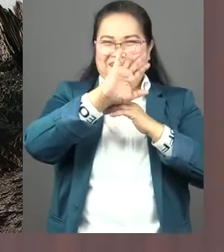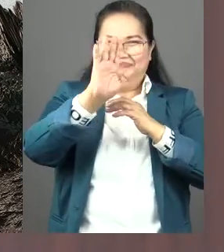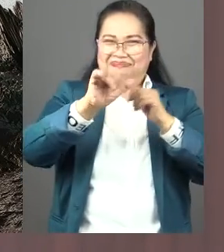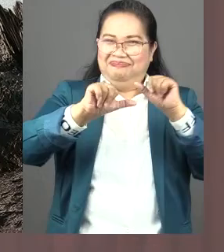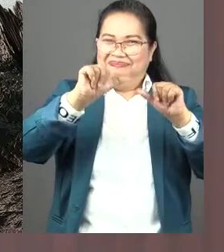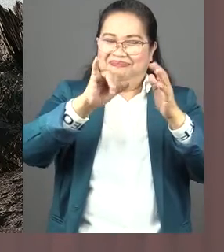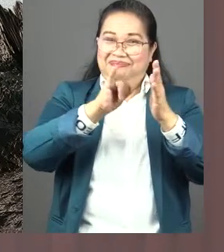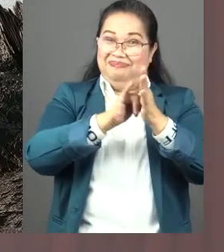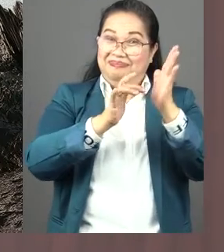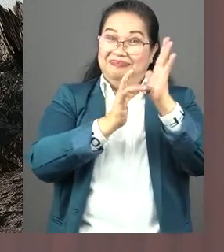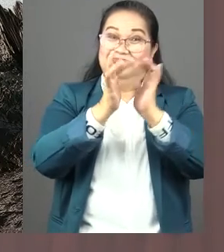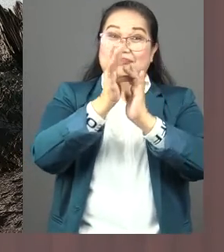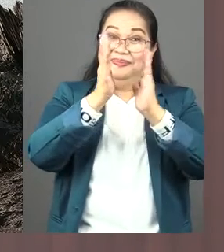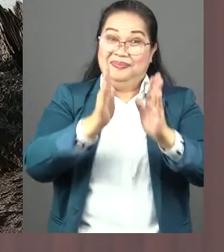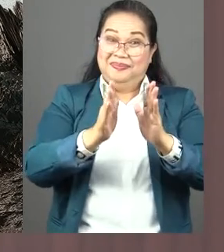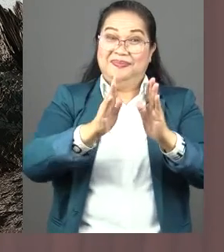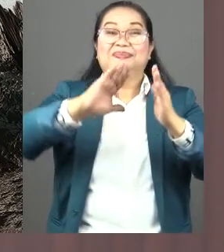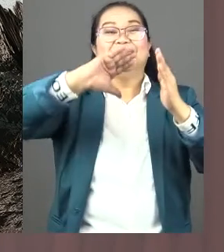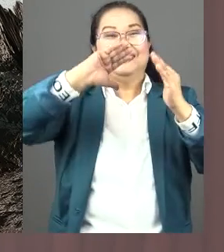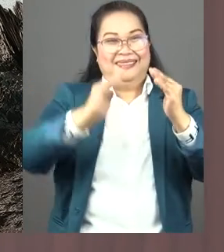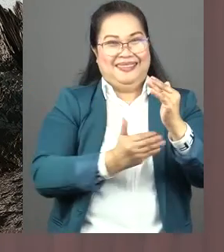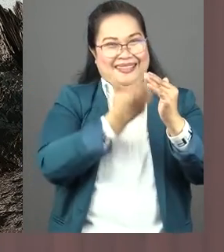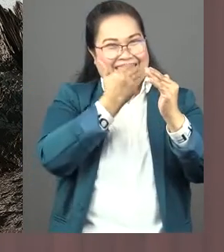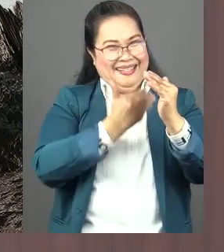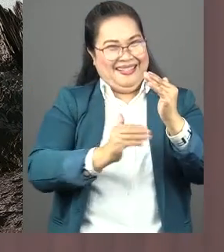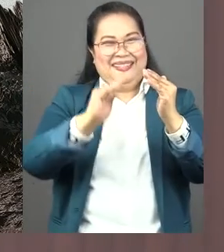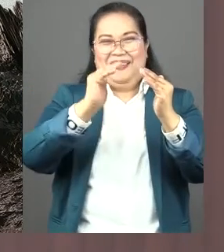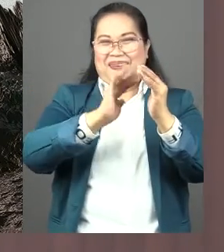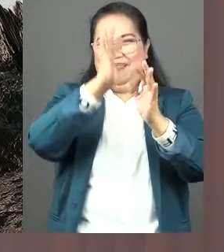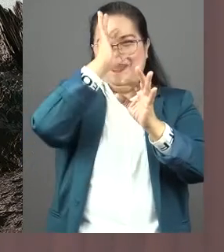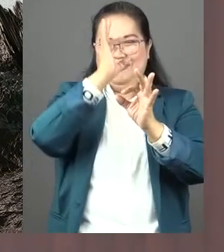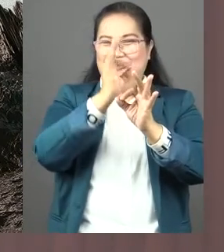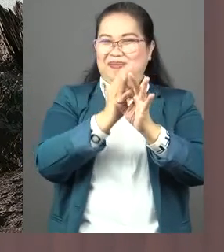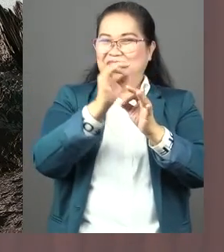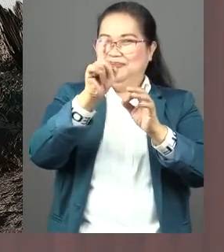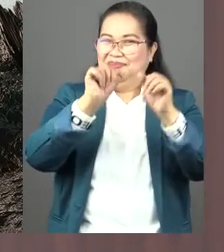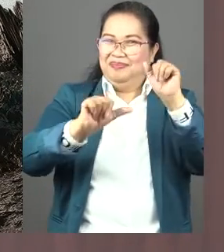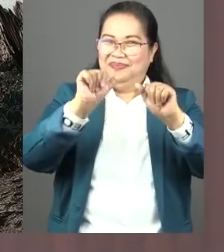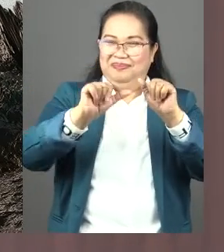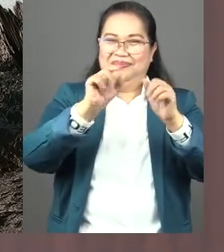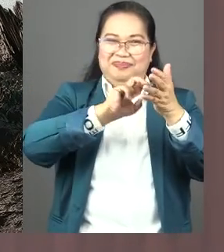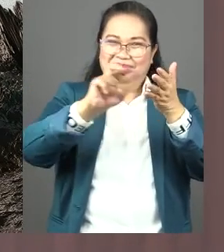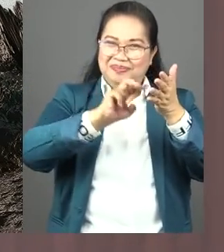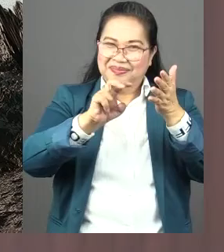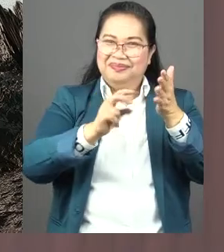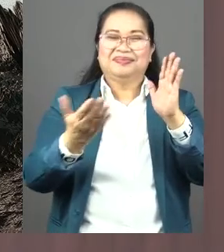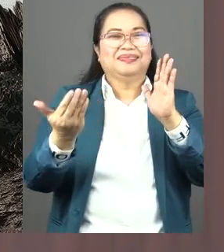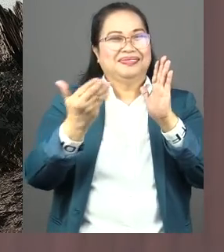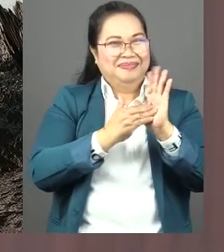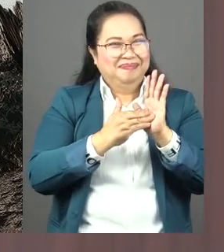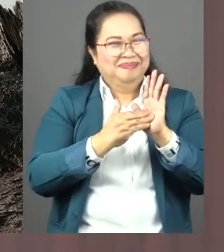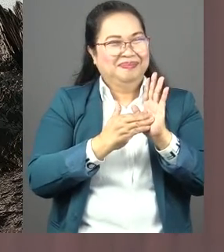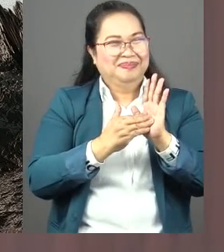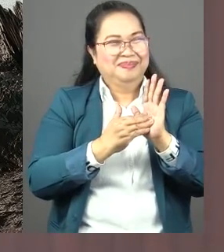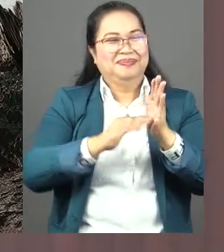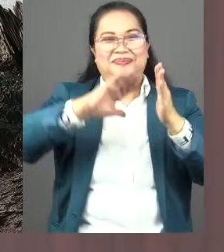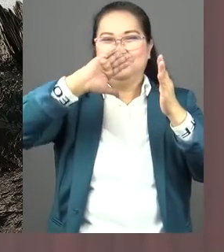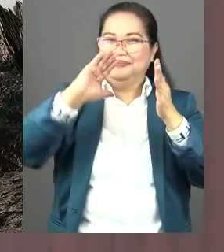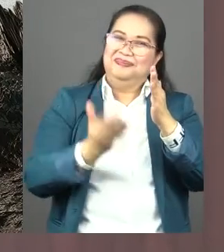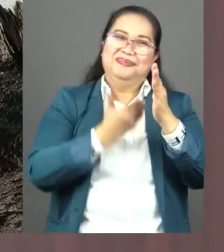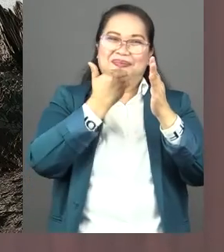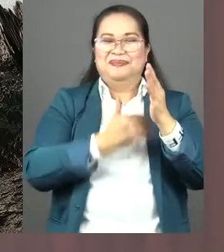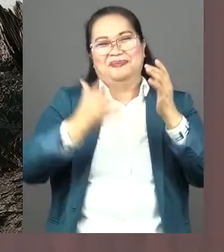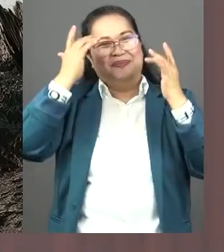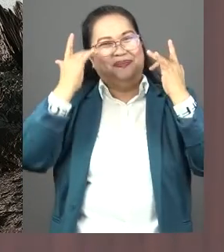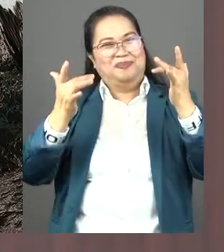that, but Christianity is a singing faith. If you doubt that, then read your passage again. Singing and making